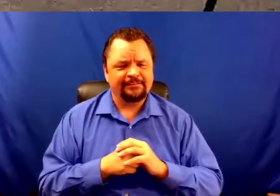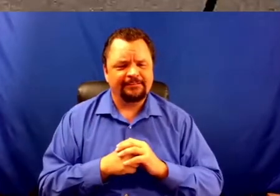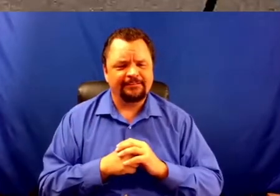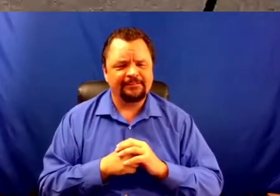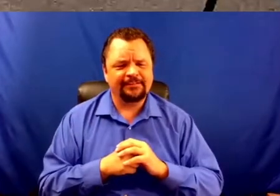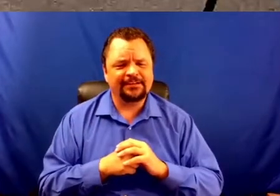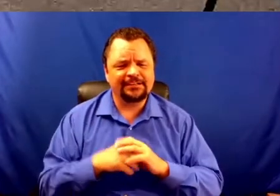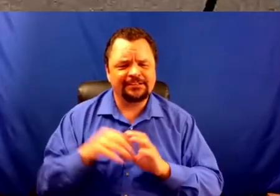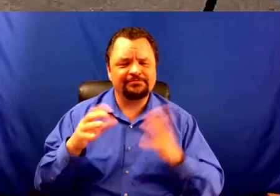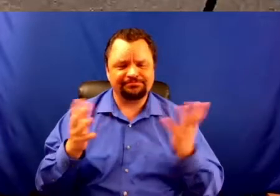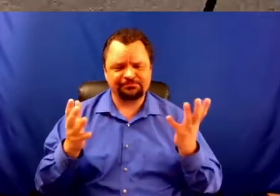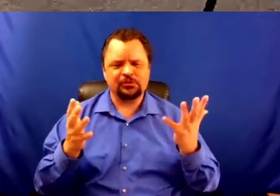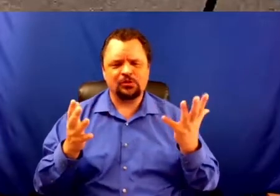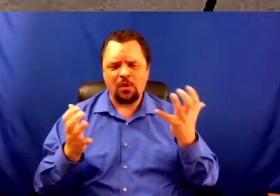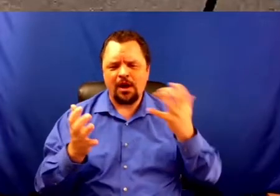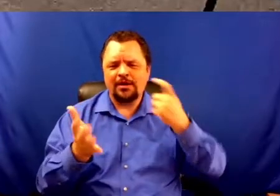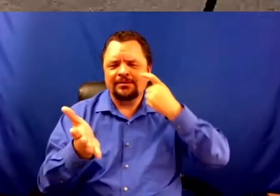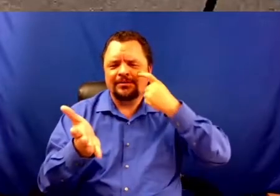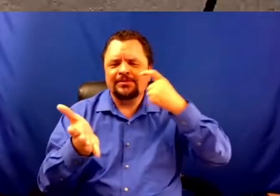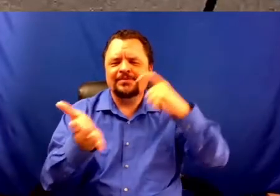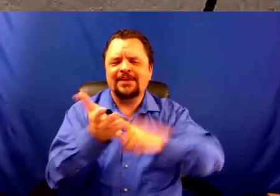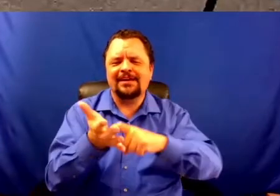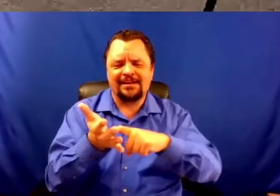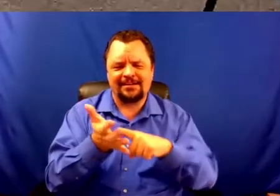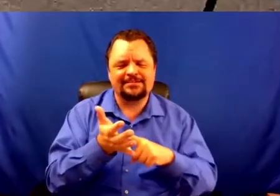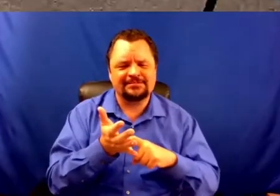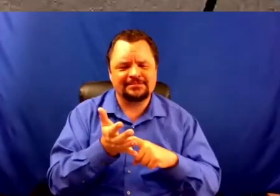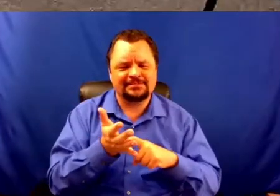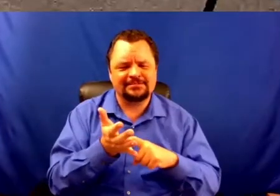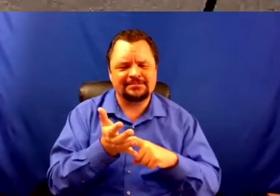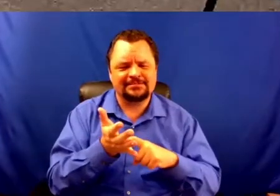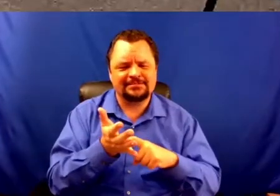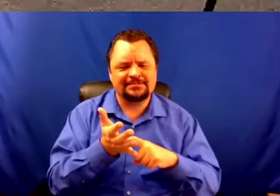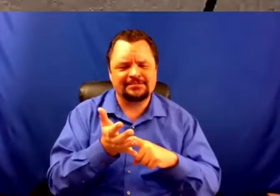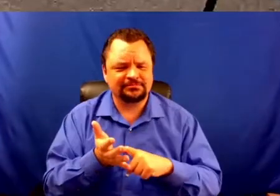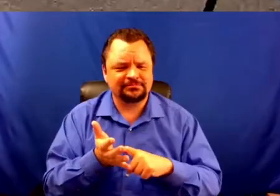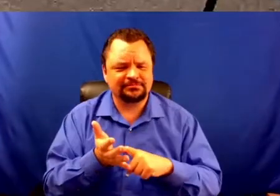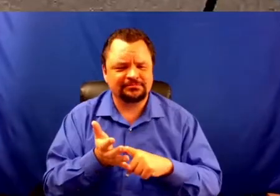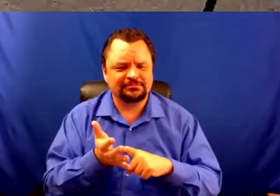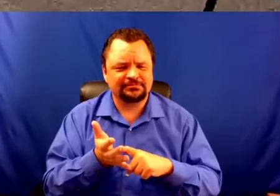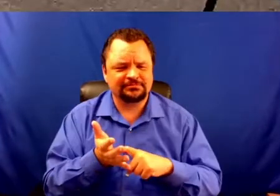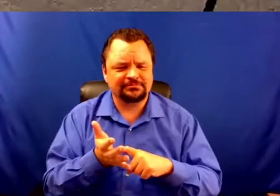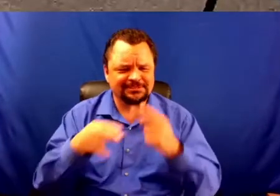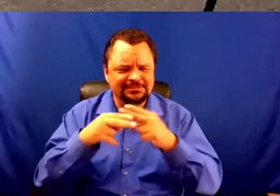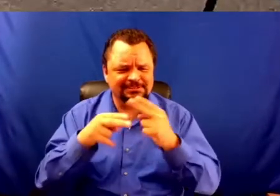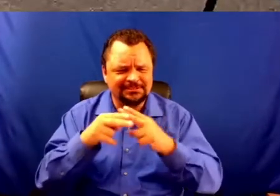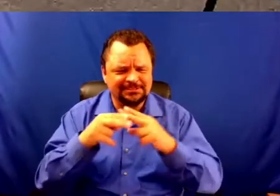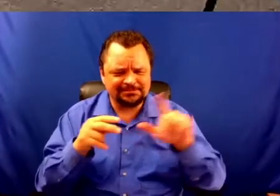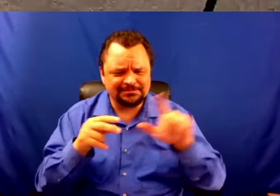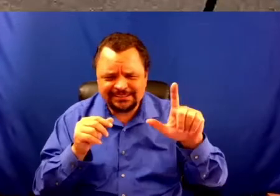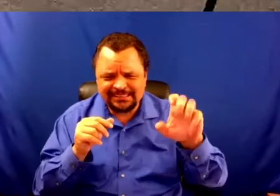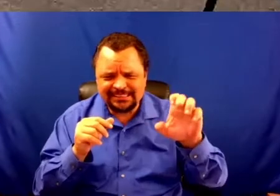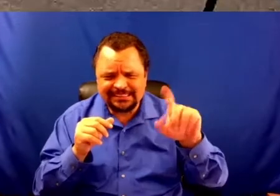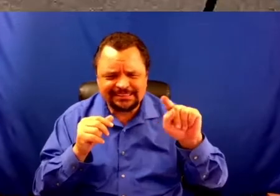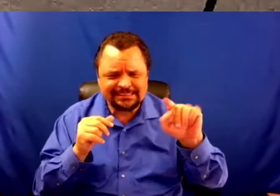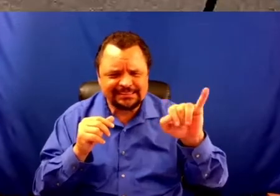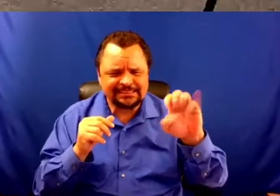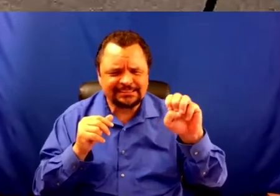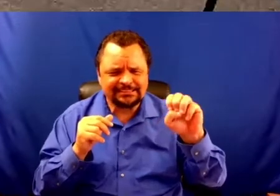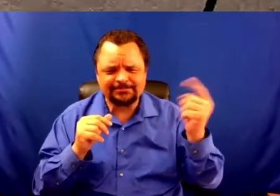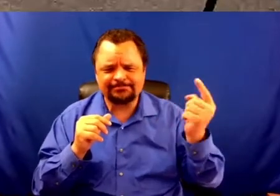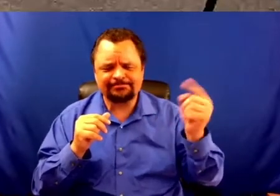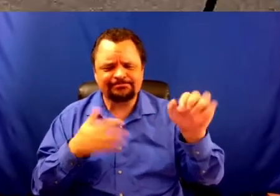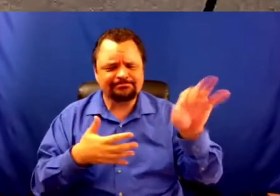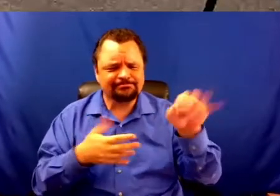we are recognizing Letty Arenada for her willingness to volunteer at many of the points